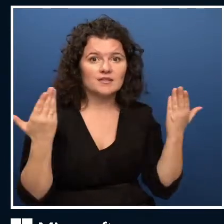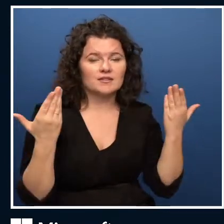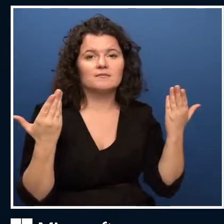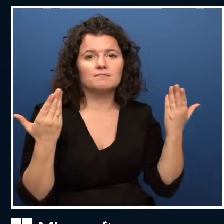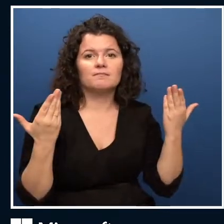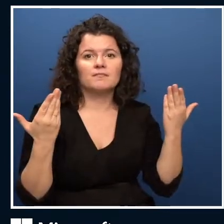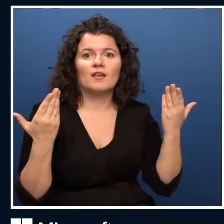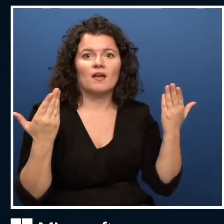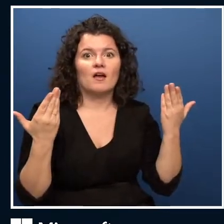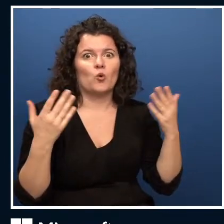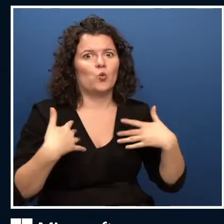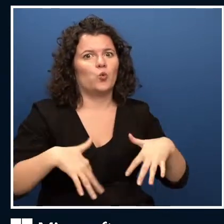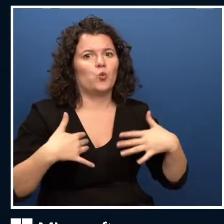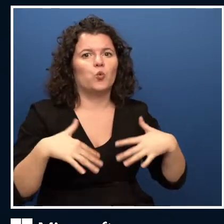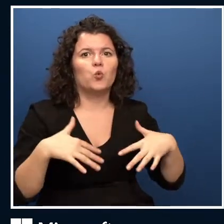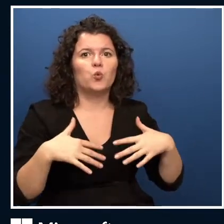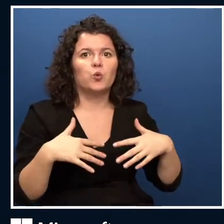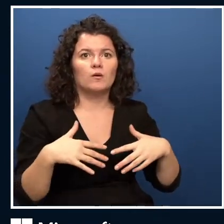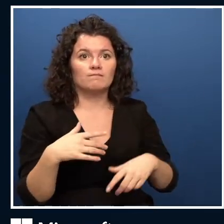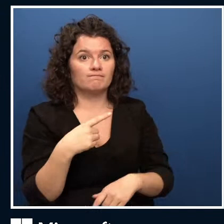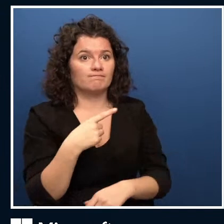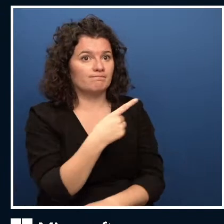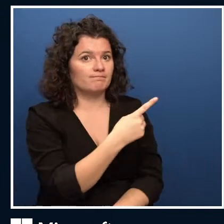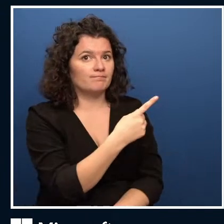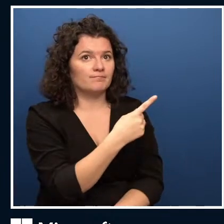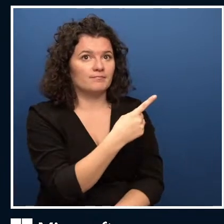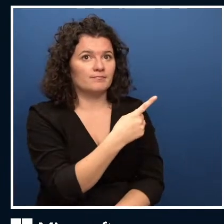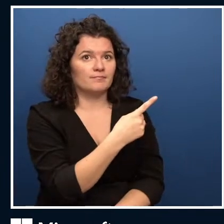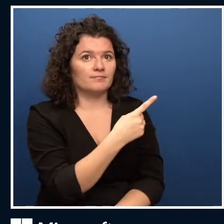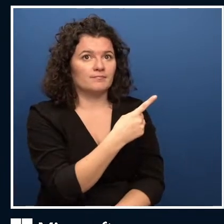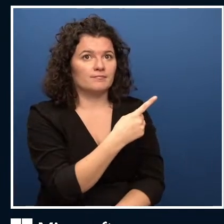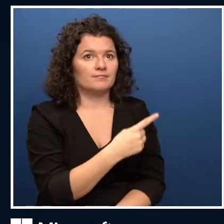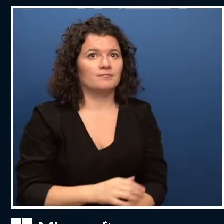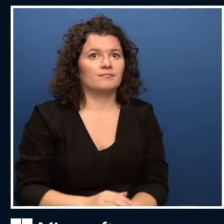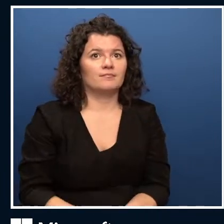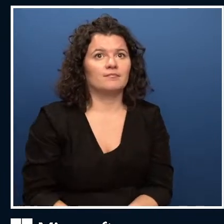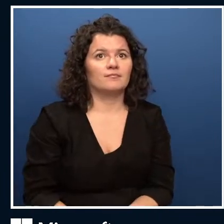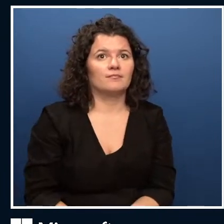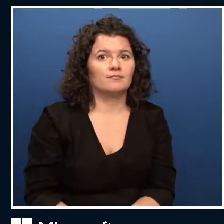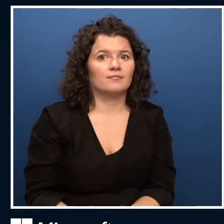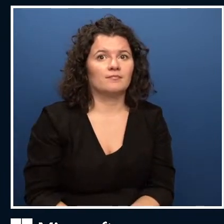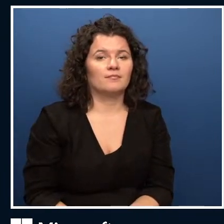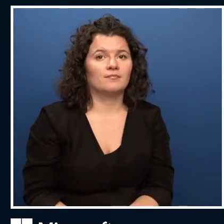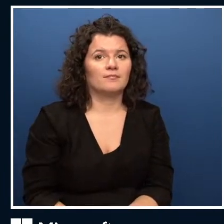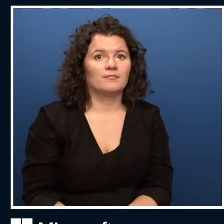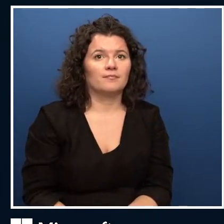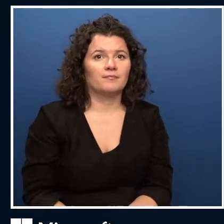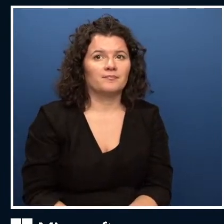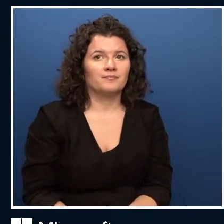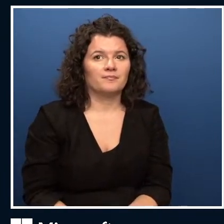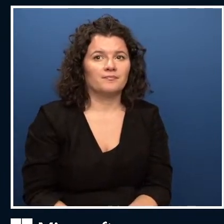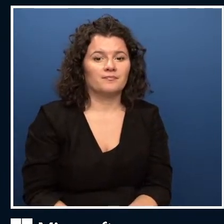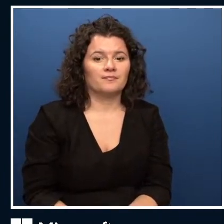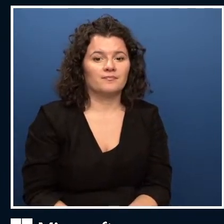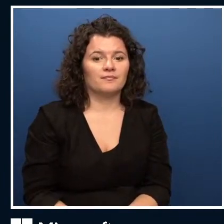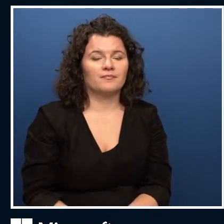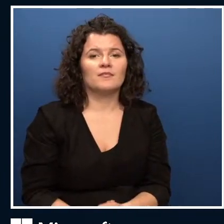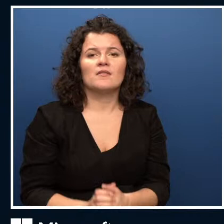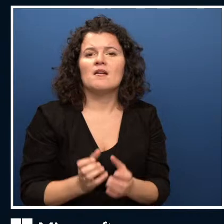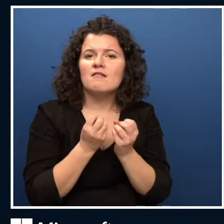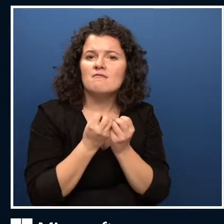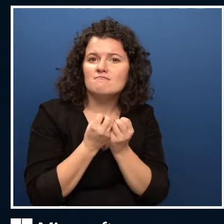result was GPT-3, and a lot of people consider that it's a really